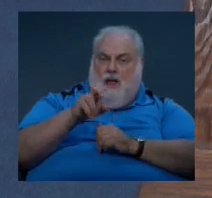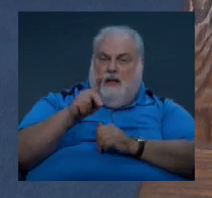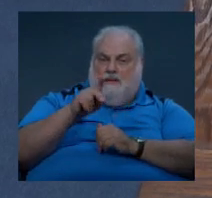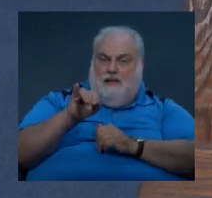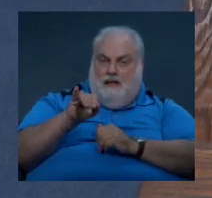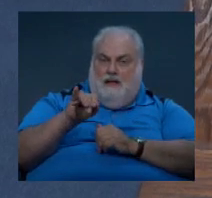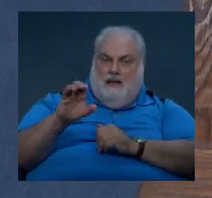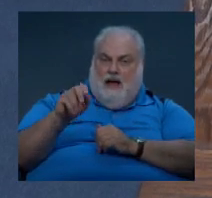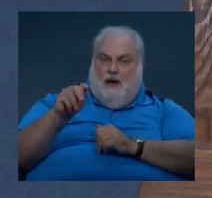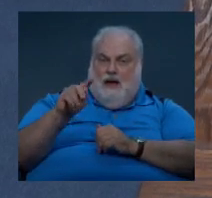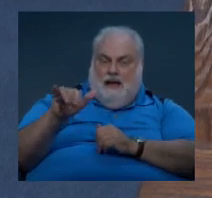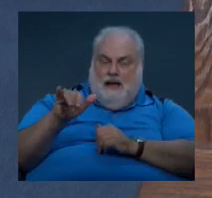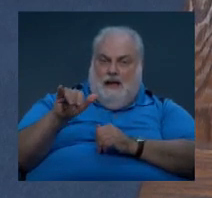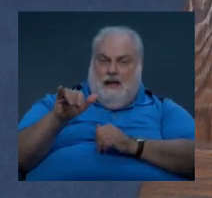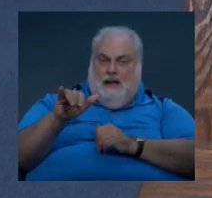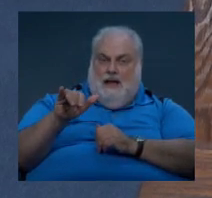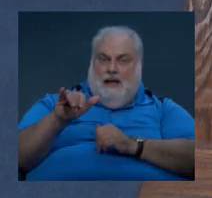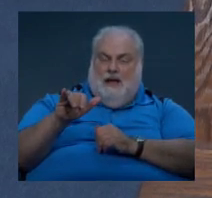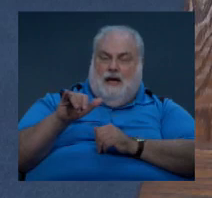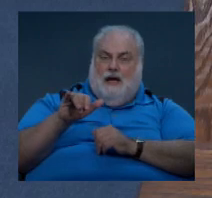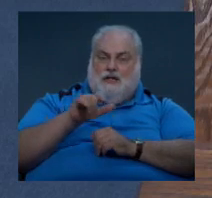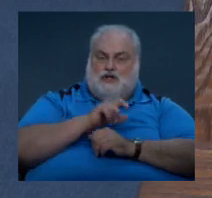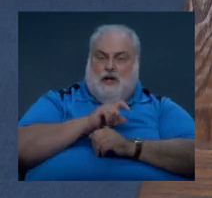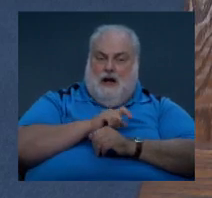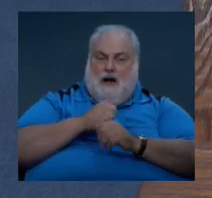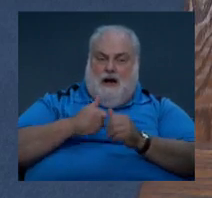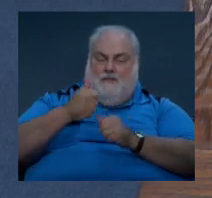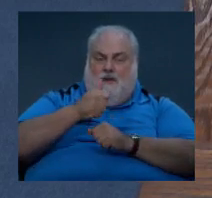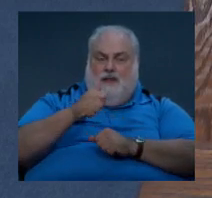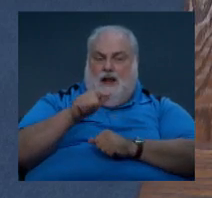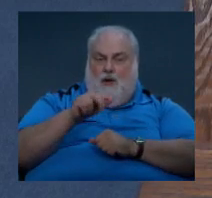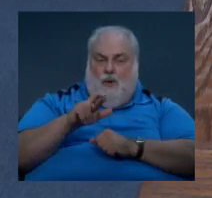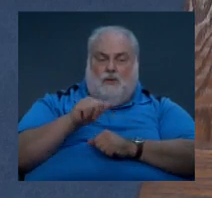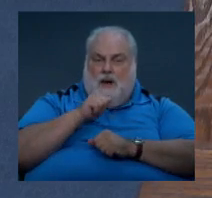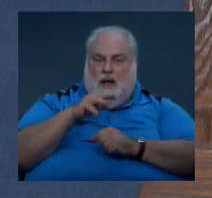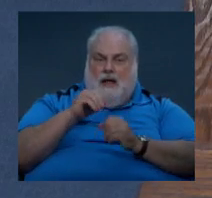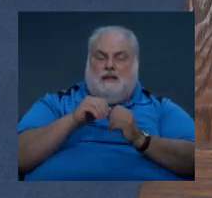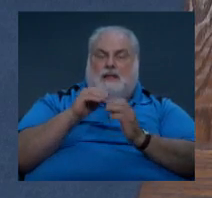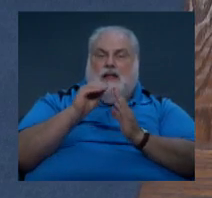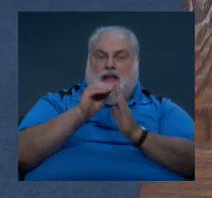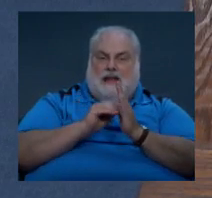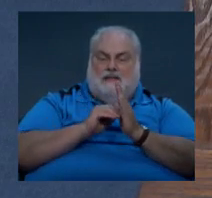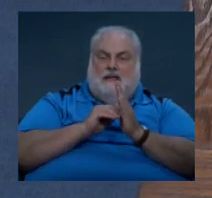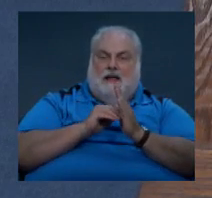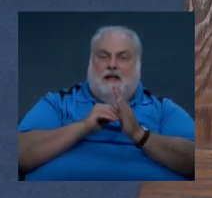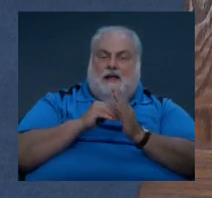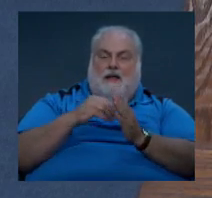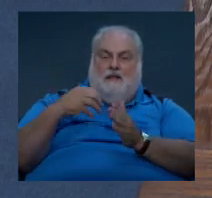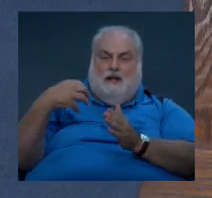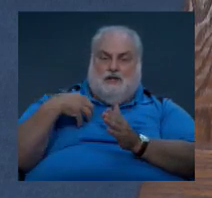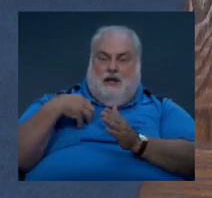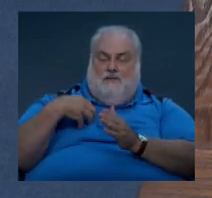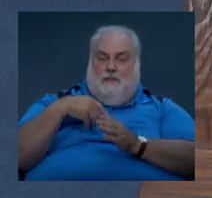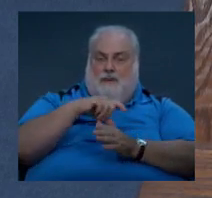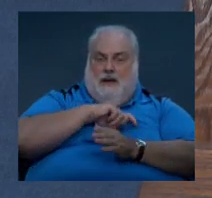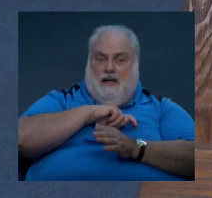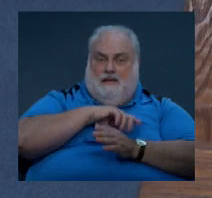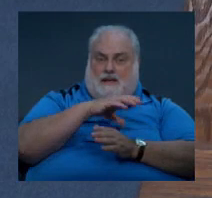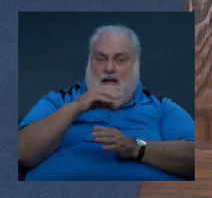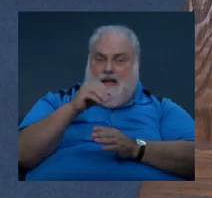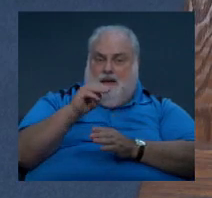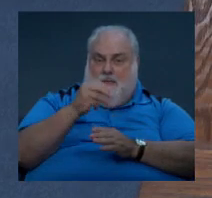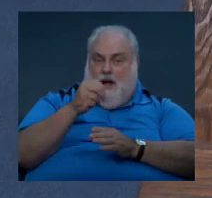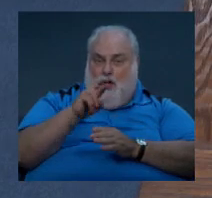Little Rock Police Department won't take a complaint, that lists the chief of police and the mayor. Now, that's important because if the mayor